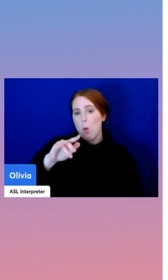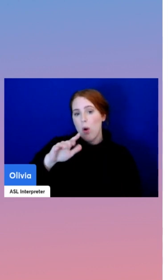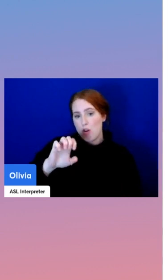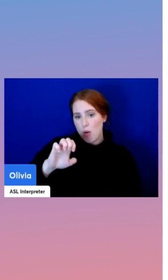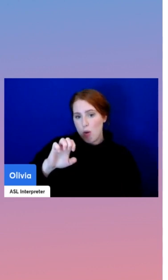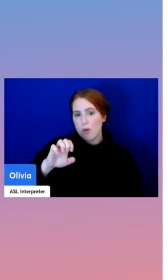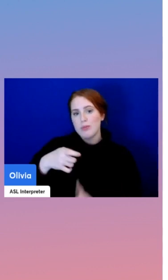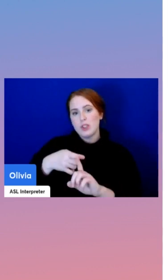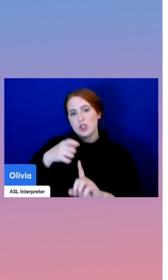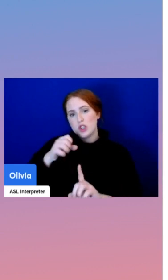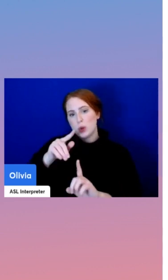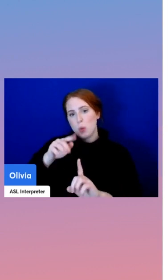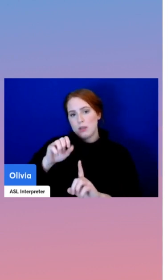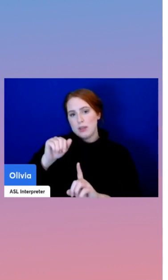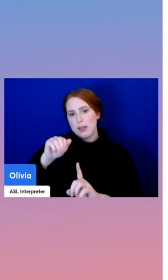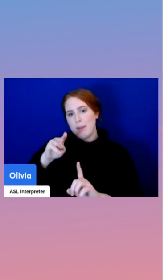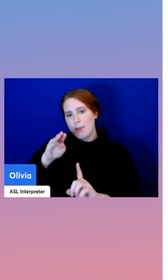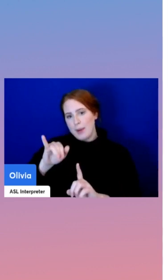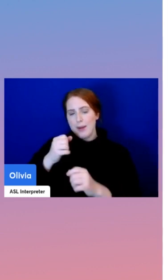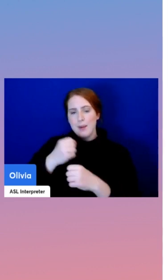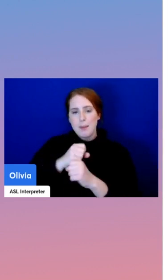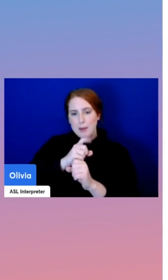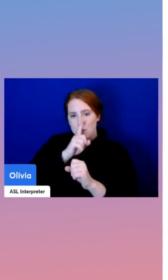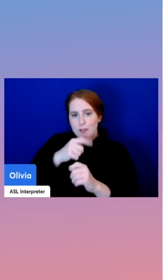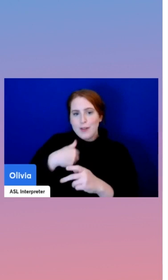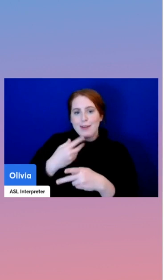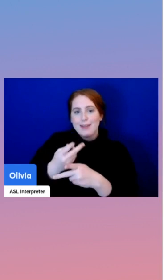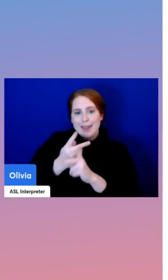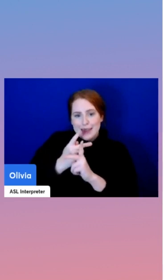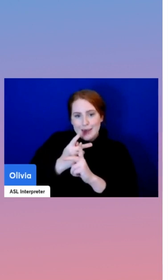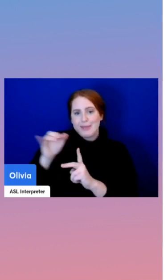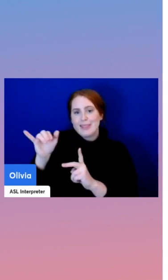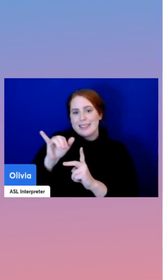sure that I keep the same deprecation date.